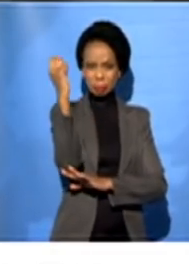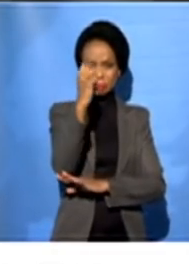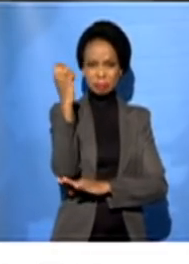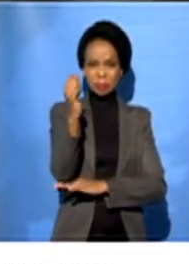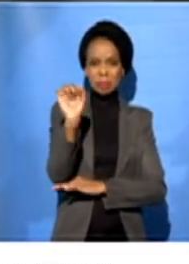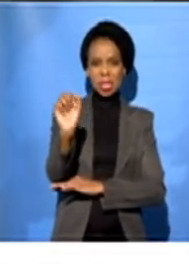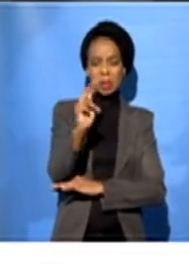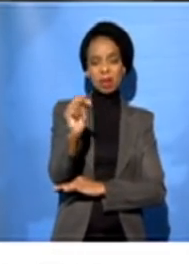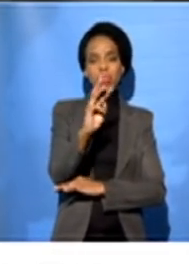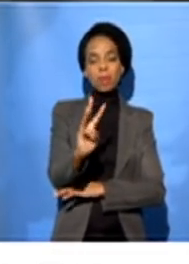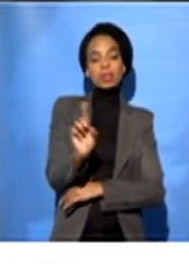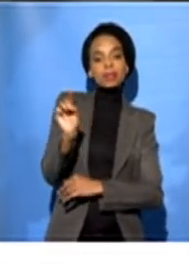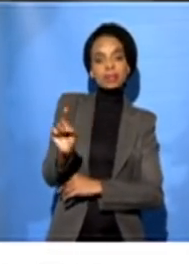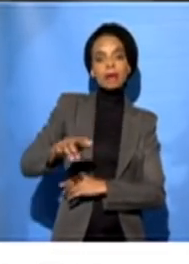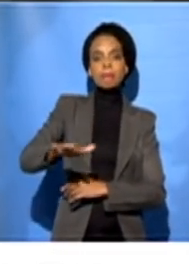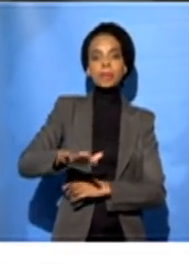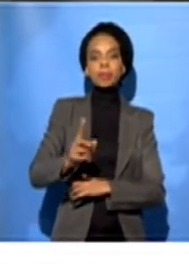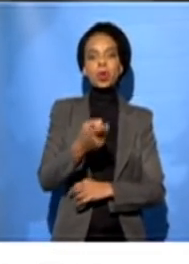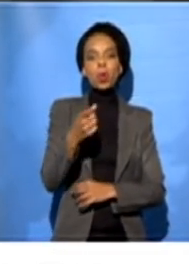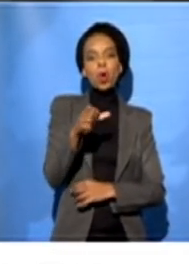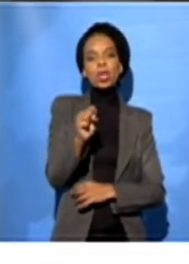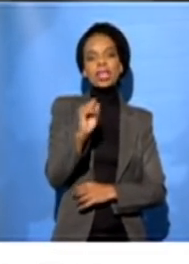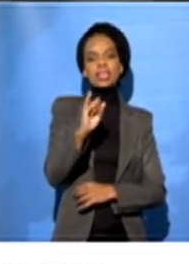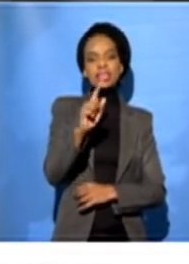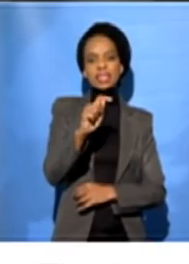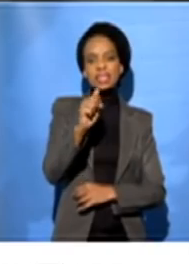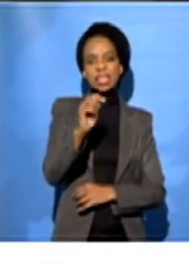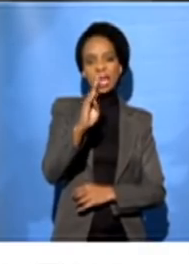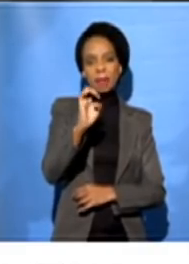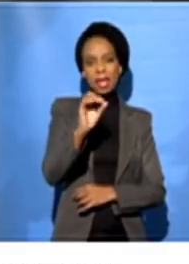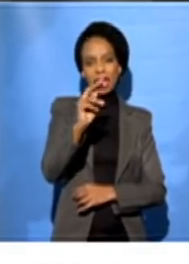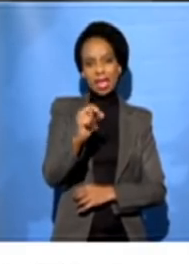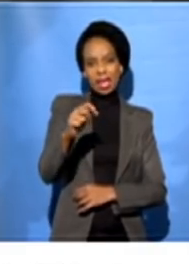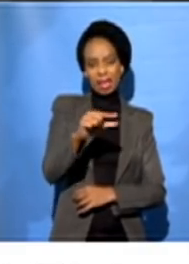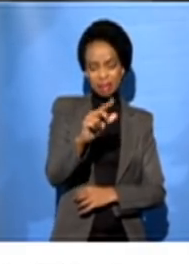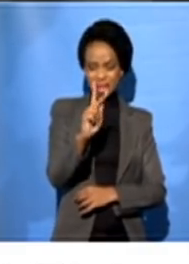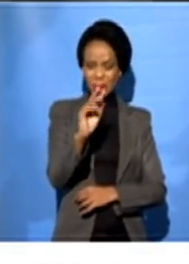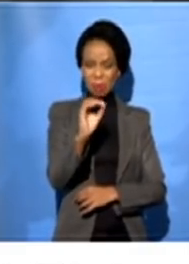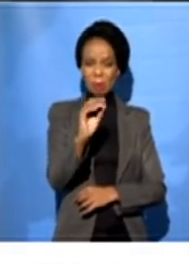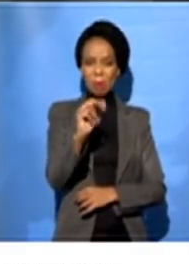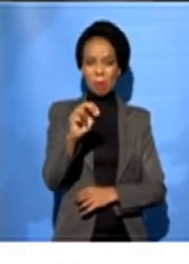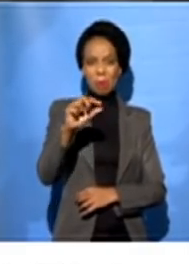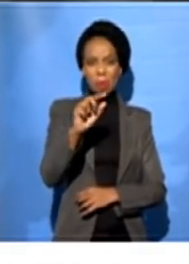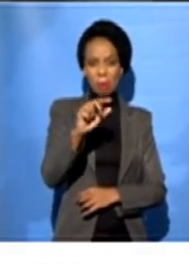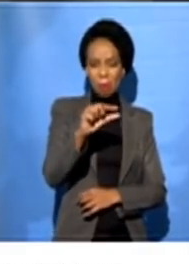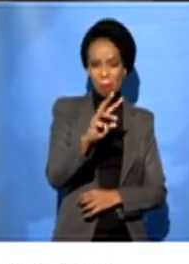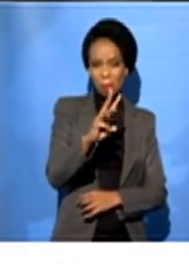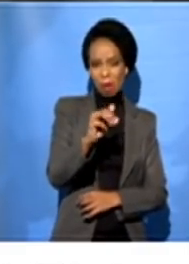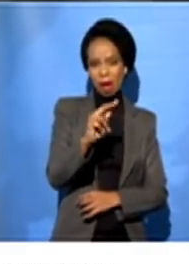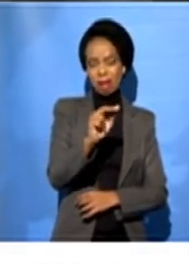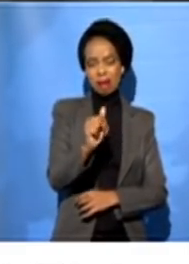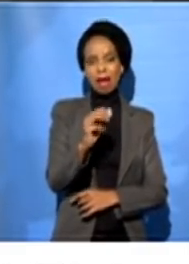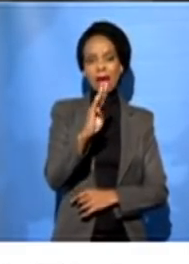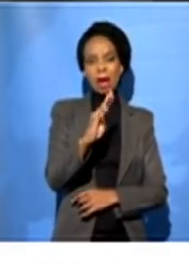villages, there were villages called Sitabeng, Marinonyani, Konkwana, Konke, Mapitiki and